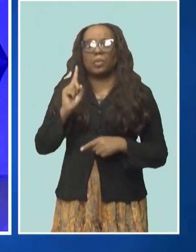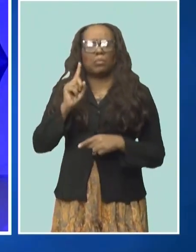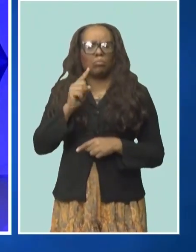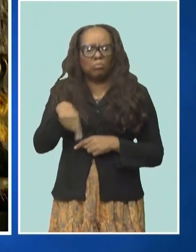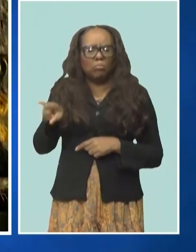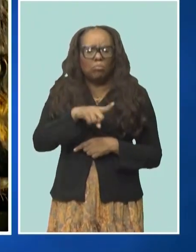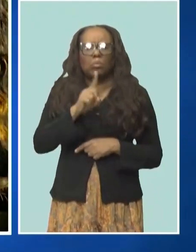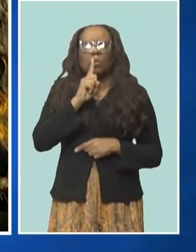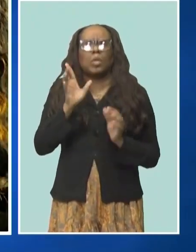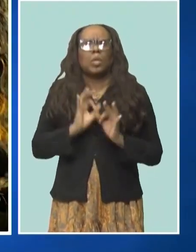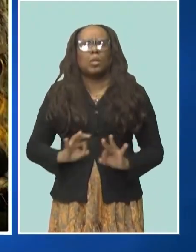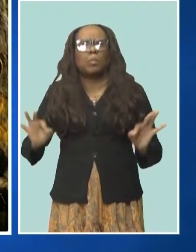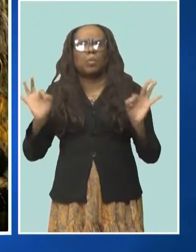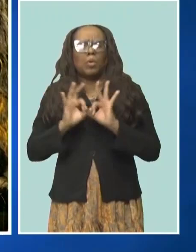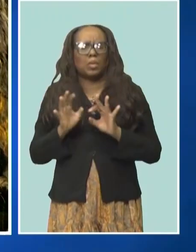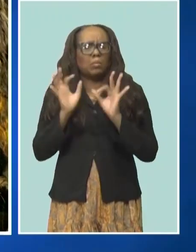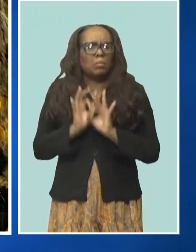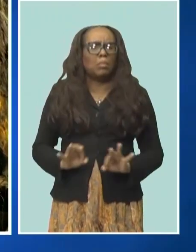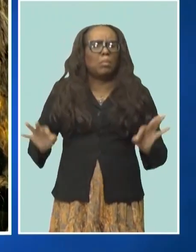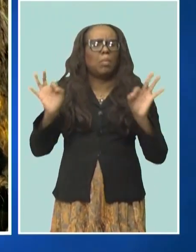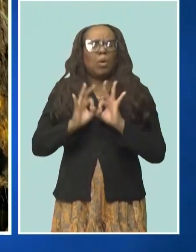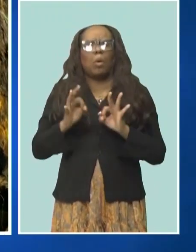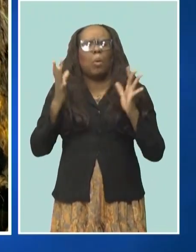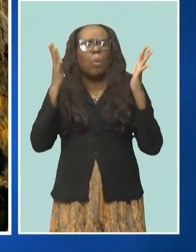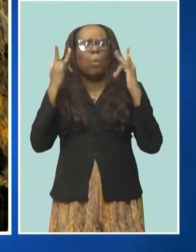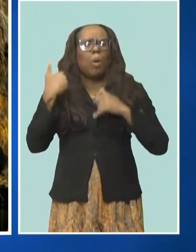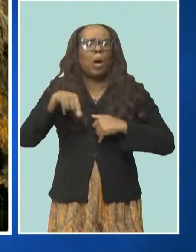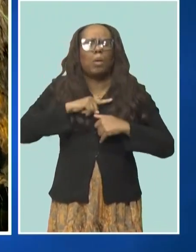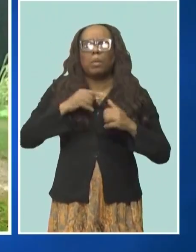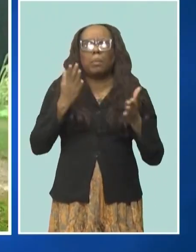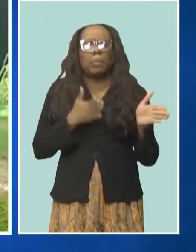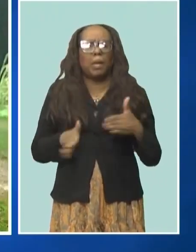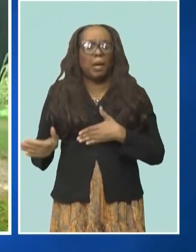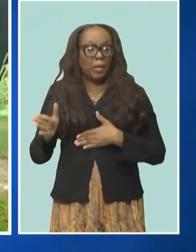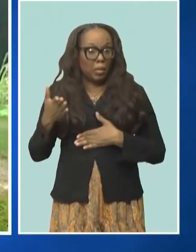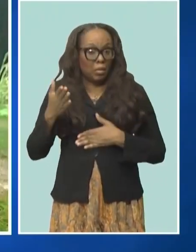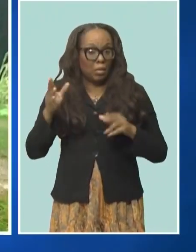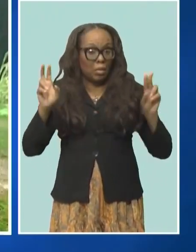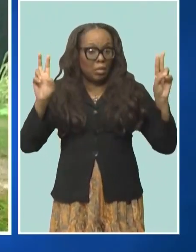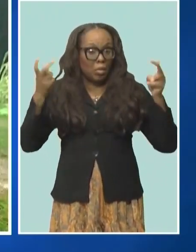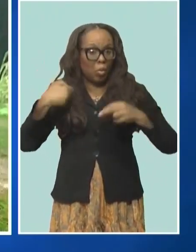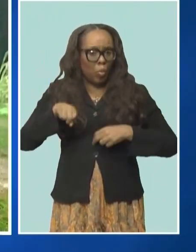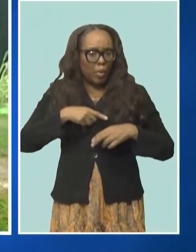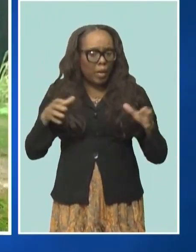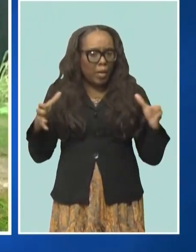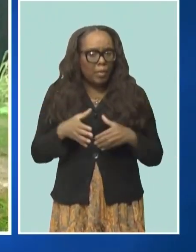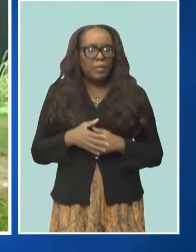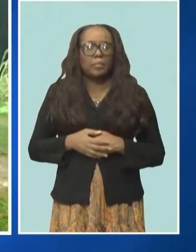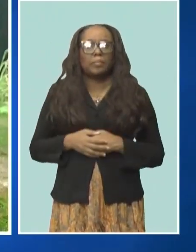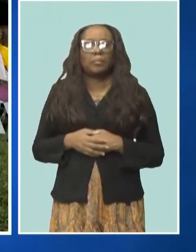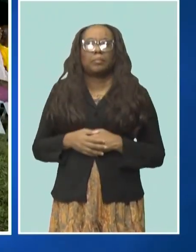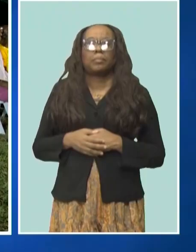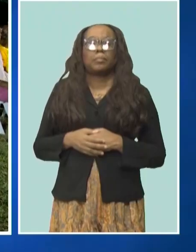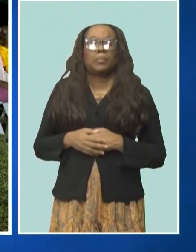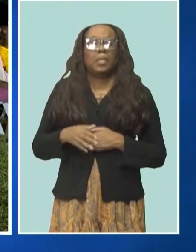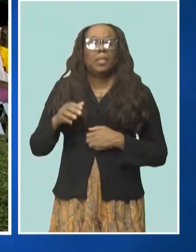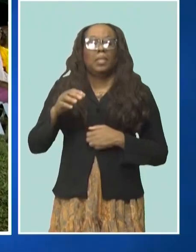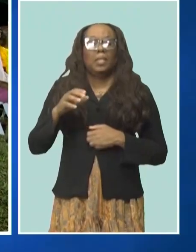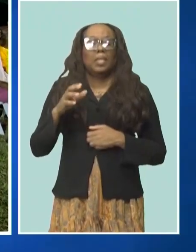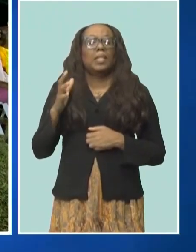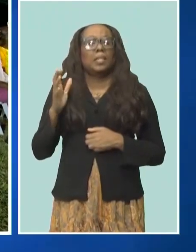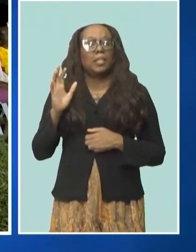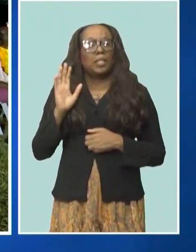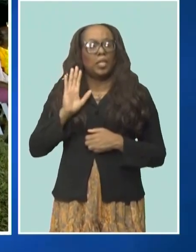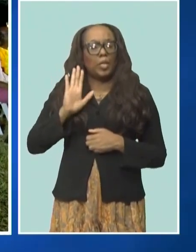the key moments about why we are doing regathering. And St. John, that is because your theme is community. And